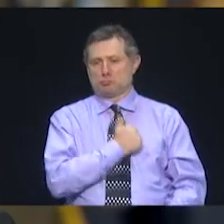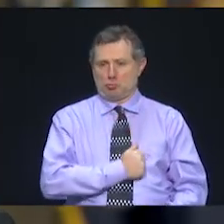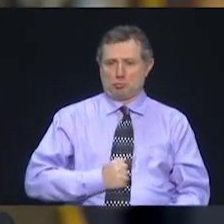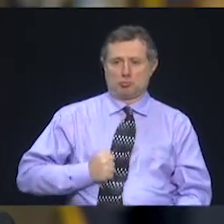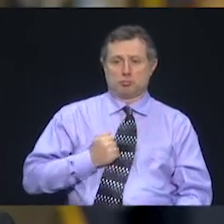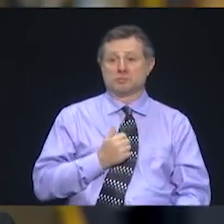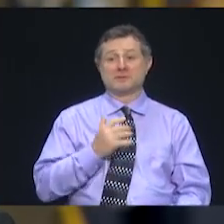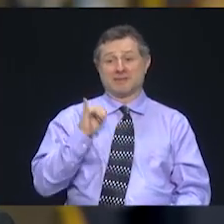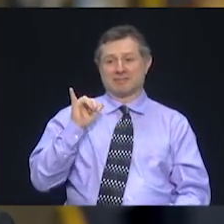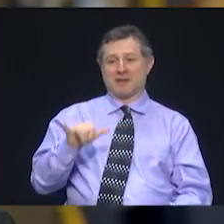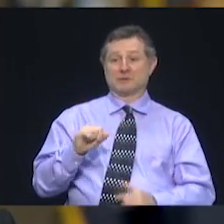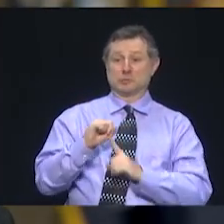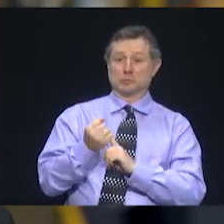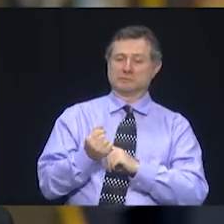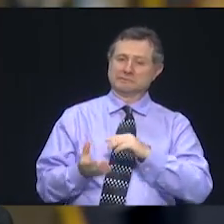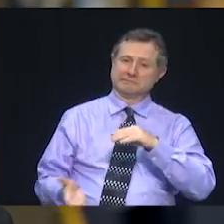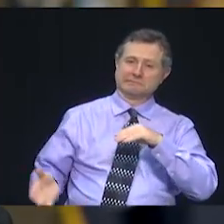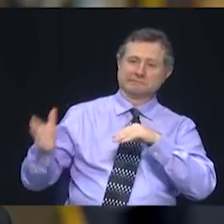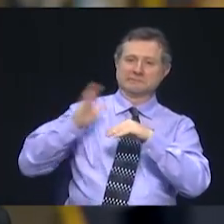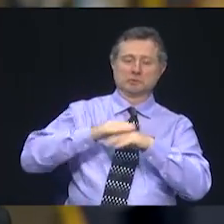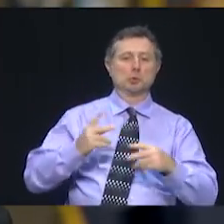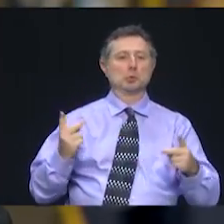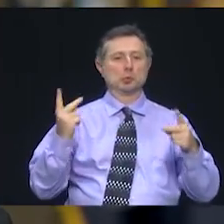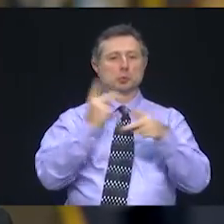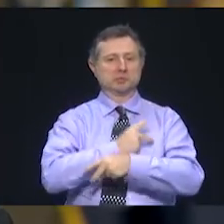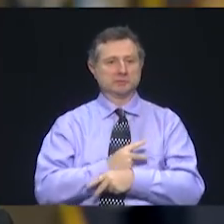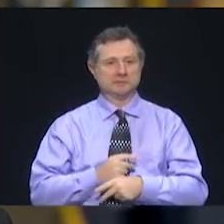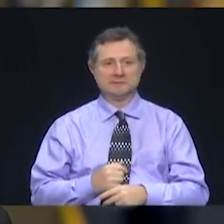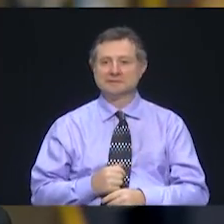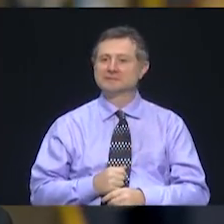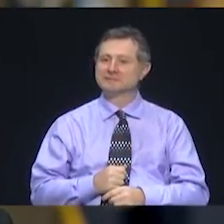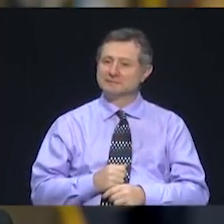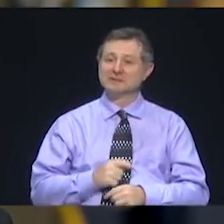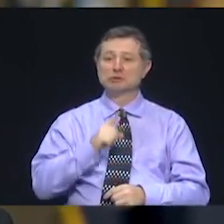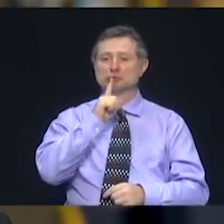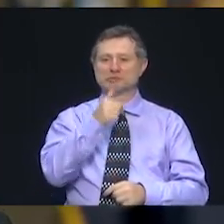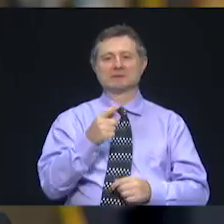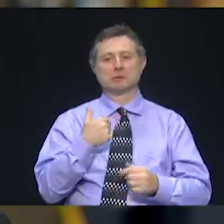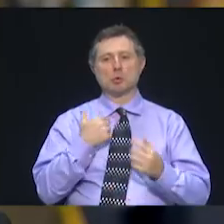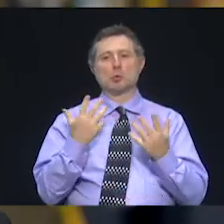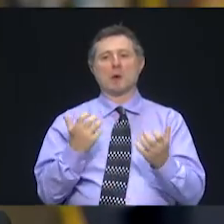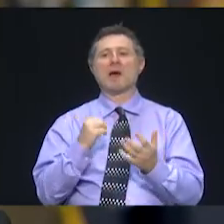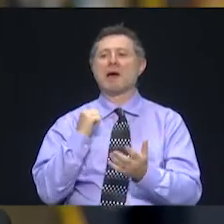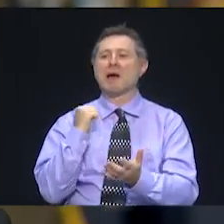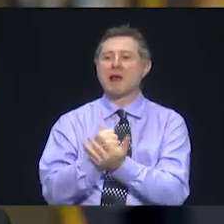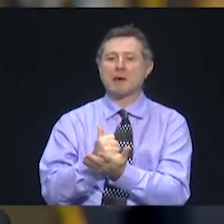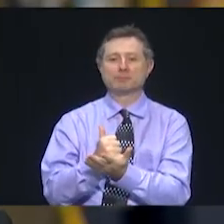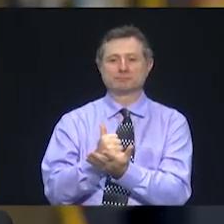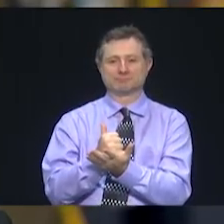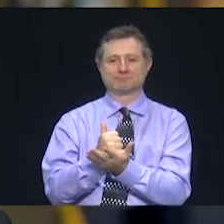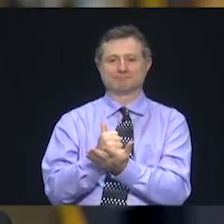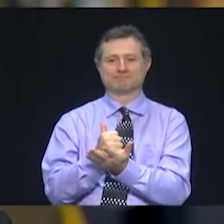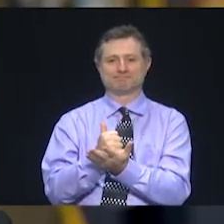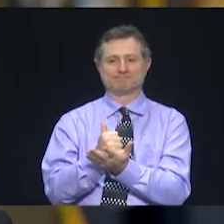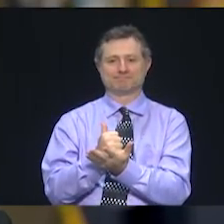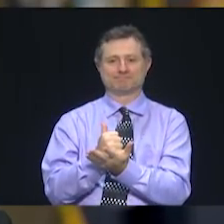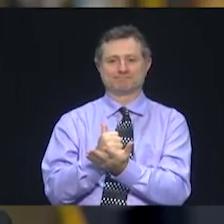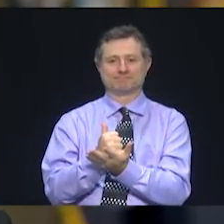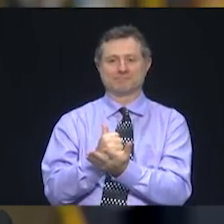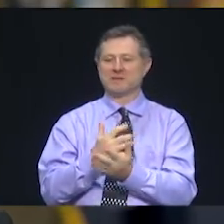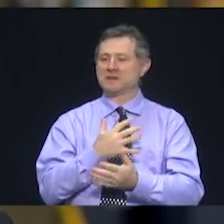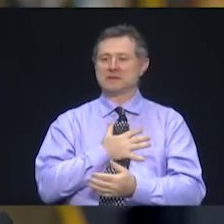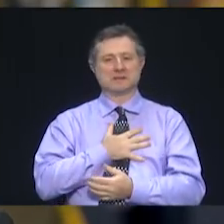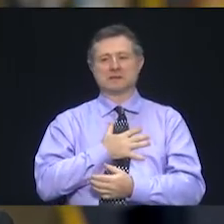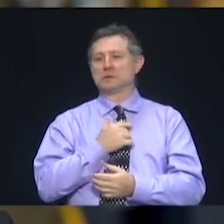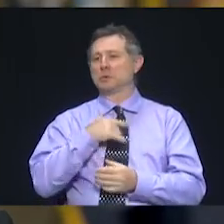the situation. My goal was the exact opposite. I wish nothing but good